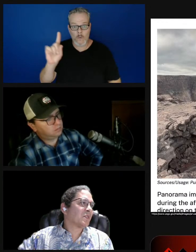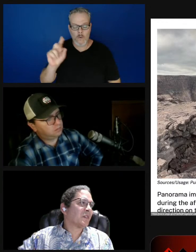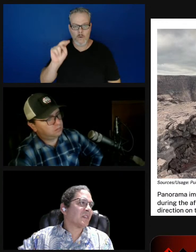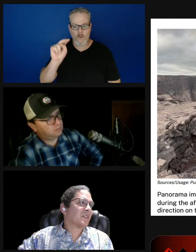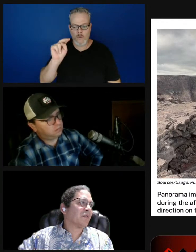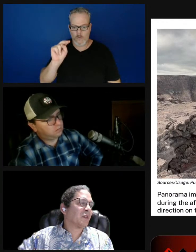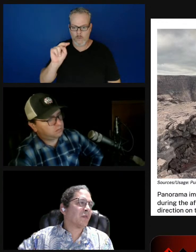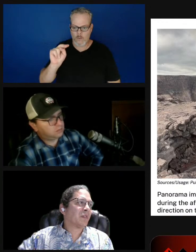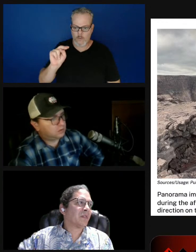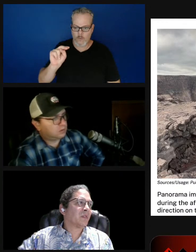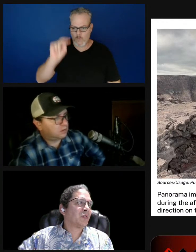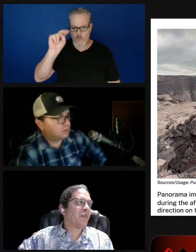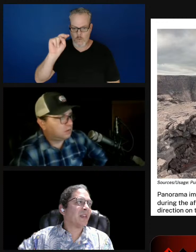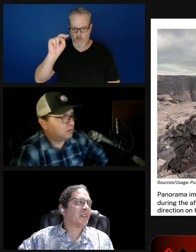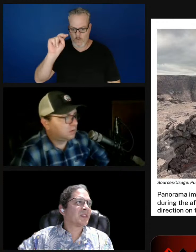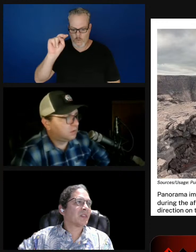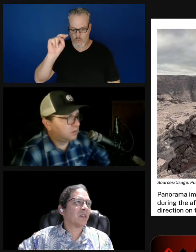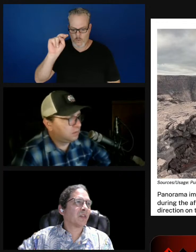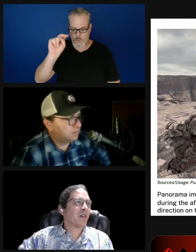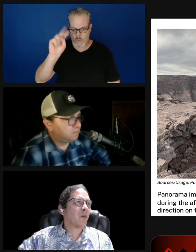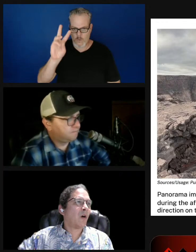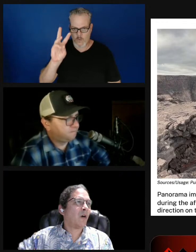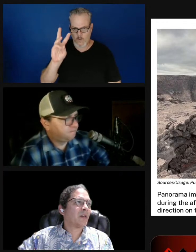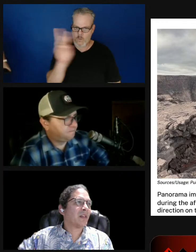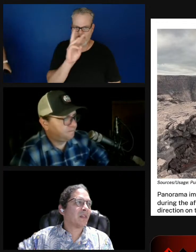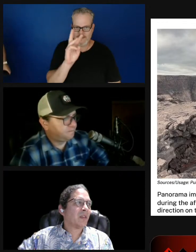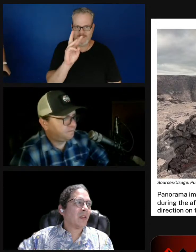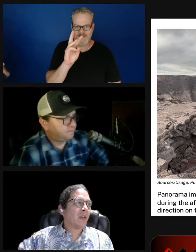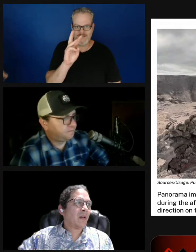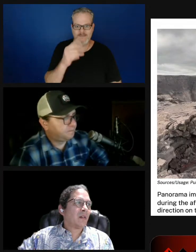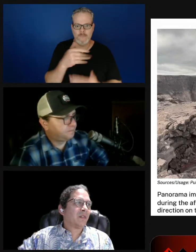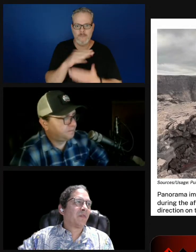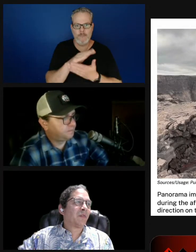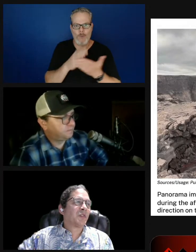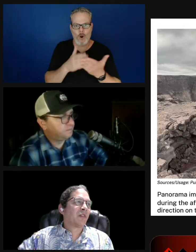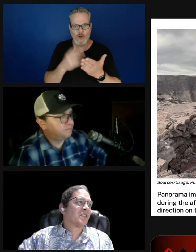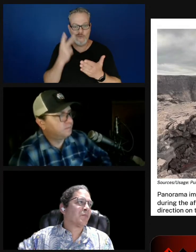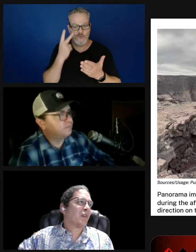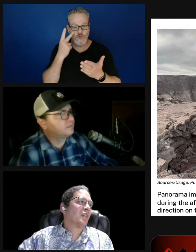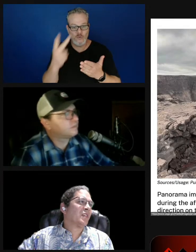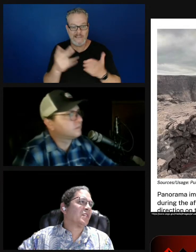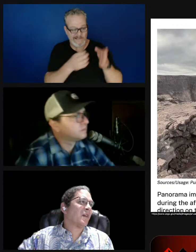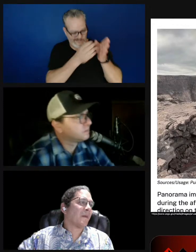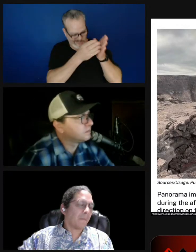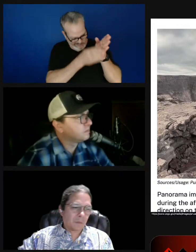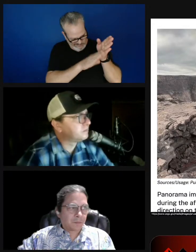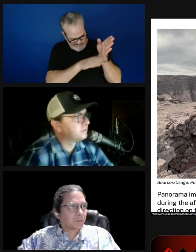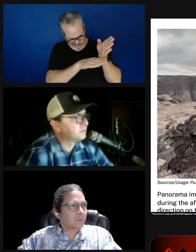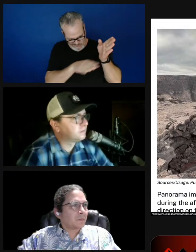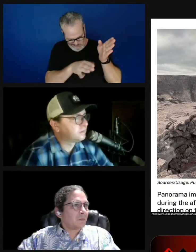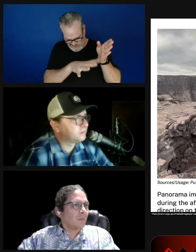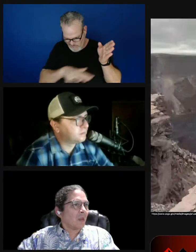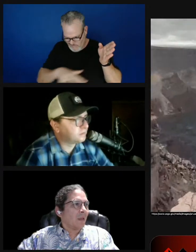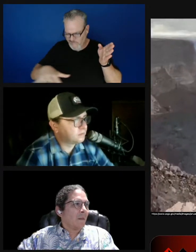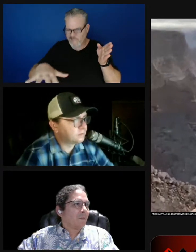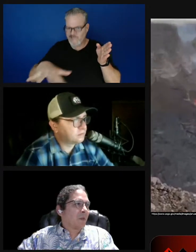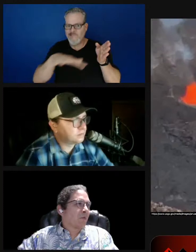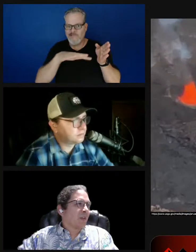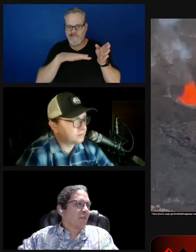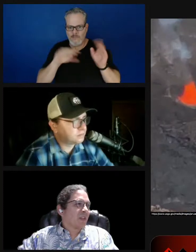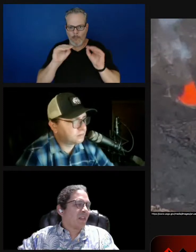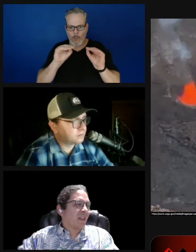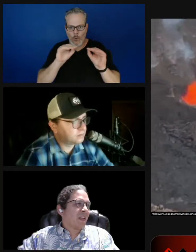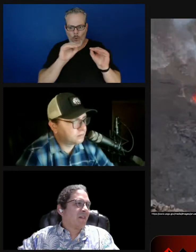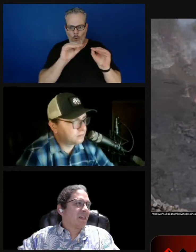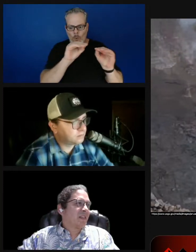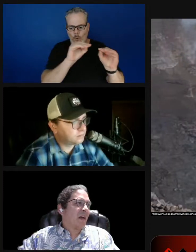caldera. And so you see the view of the two vents on the crater wall and the flow starting to spread to the east there. And one